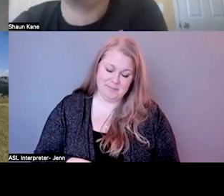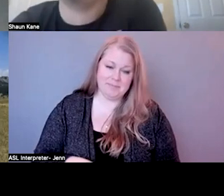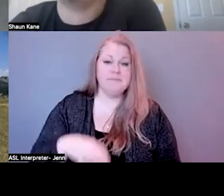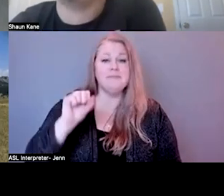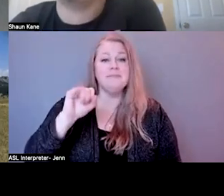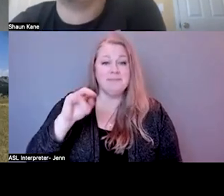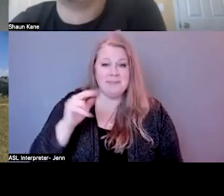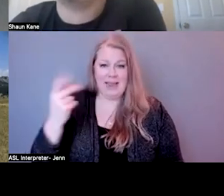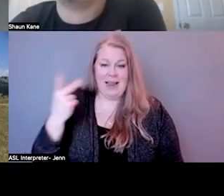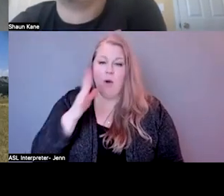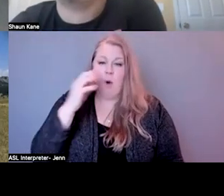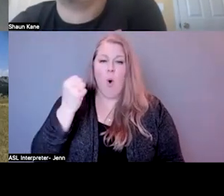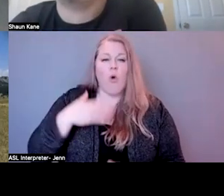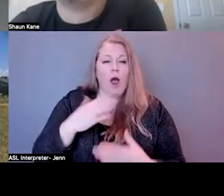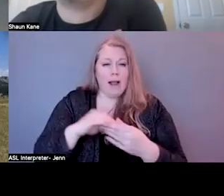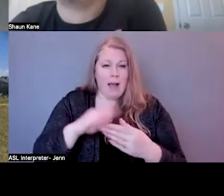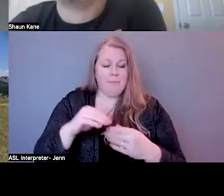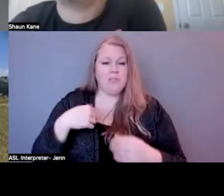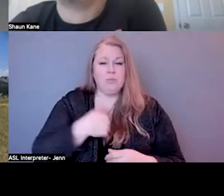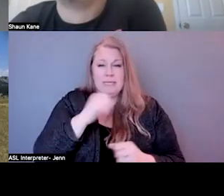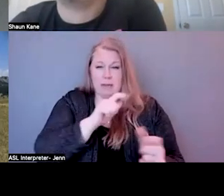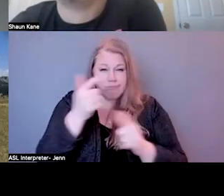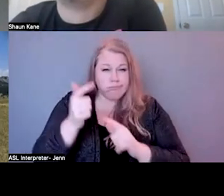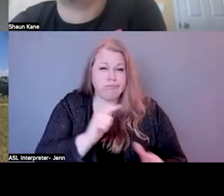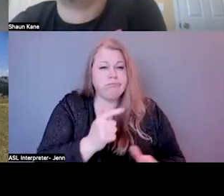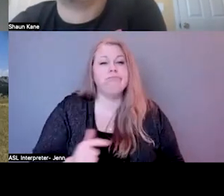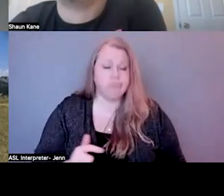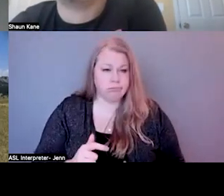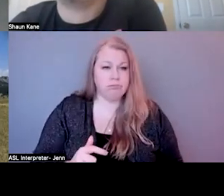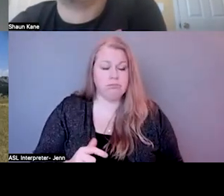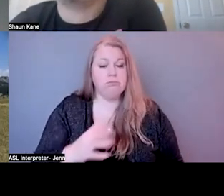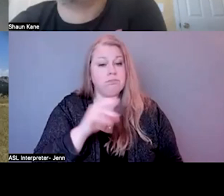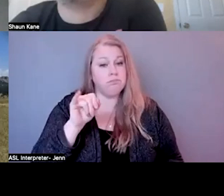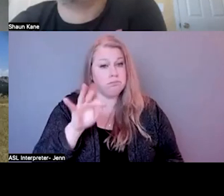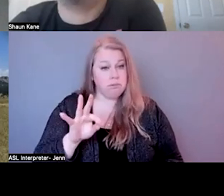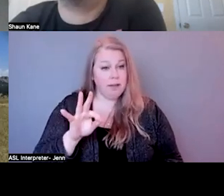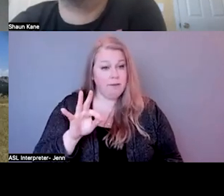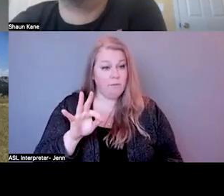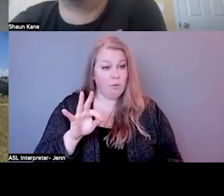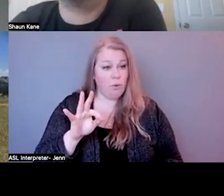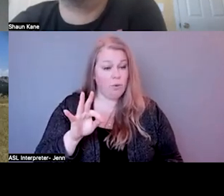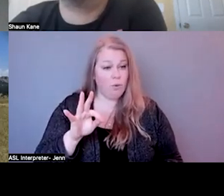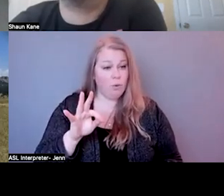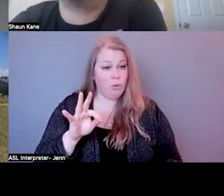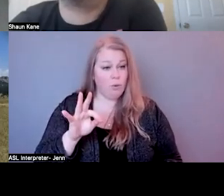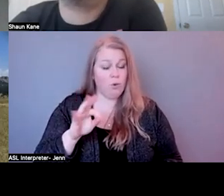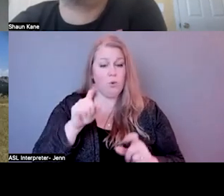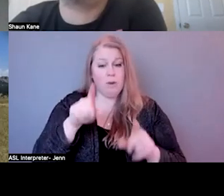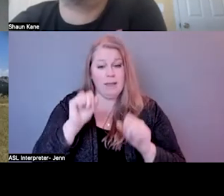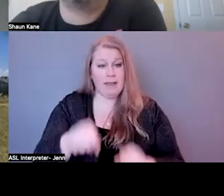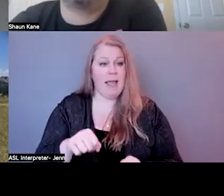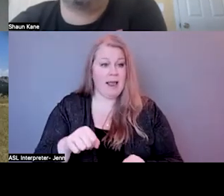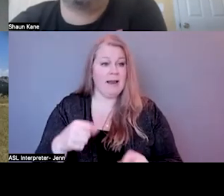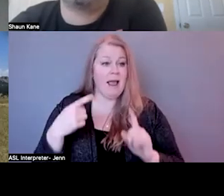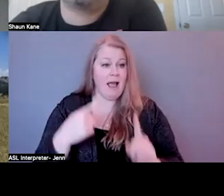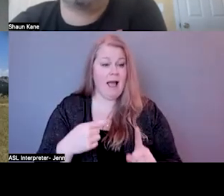I will probably try and hold our comments so that we can get through everybody else. And if you can sort of highlight in a